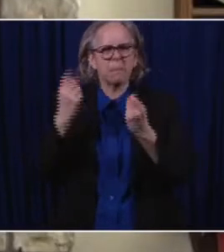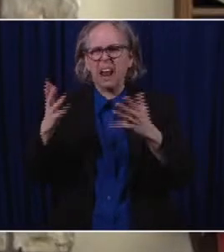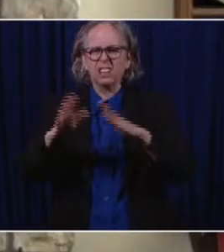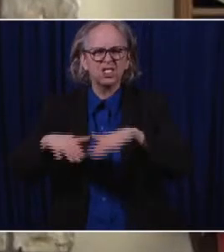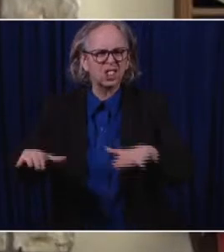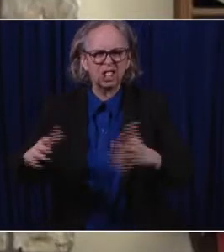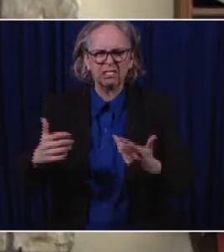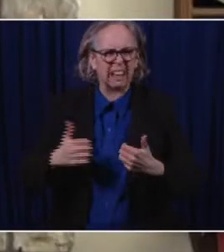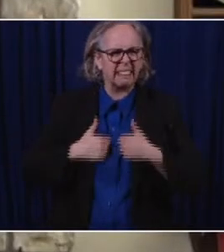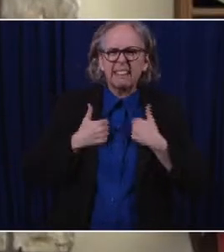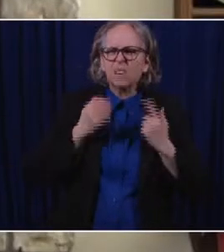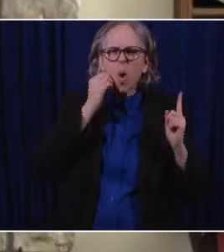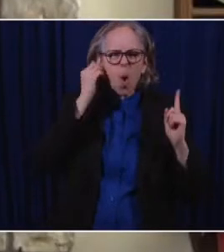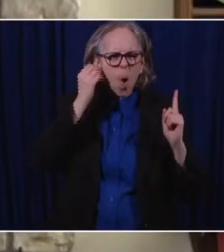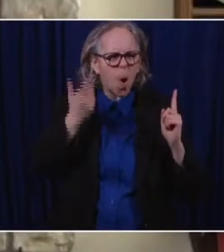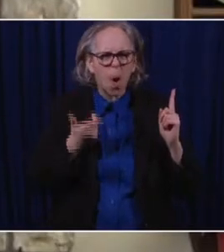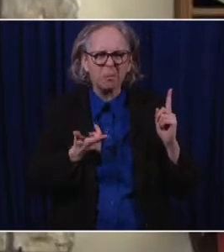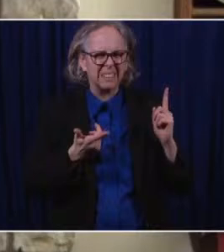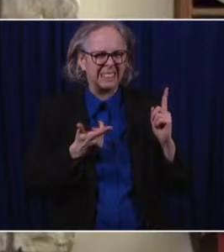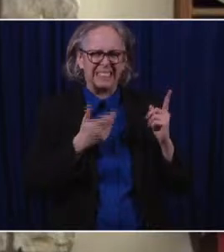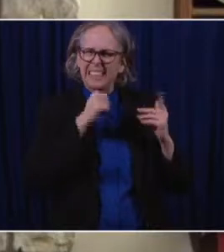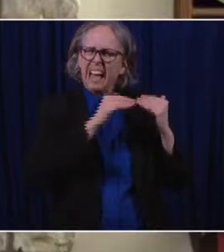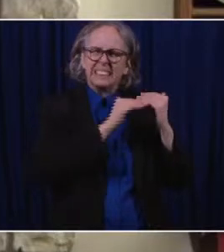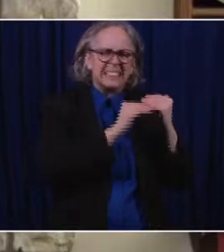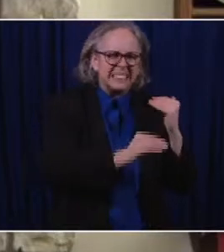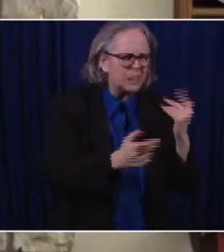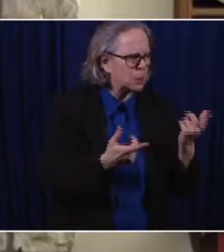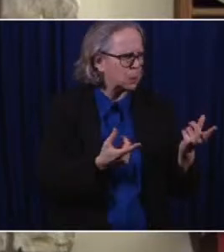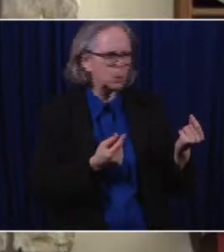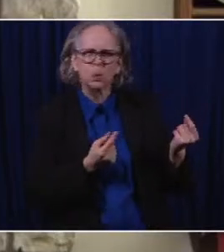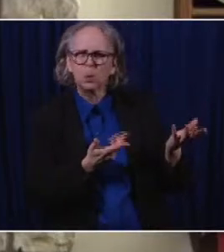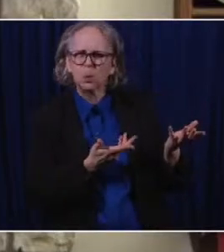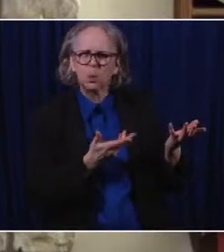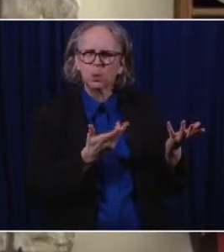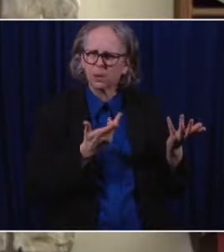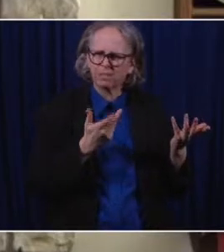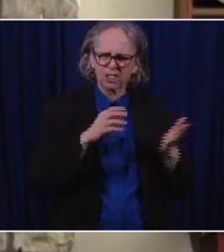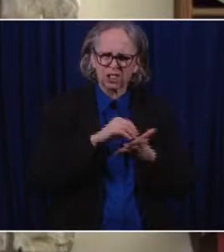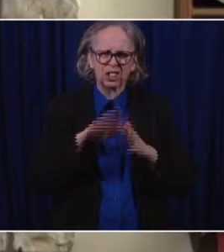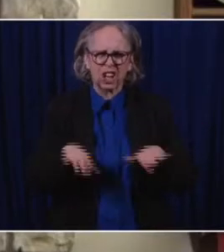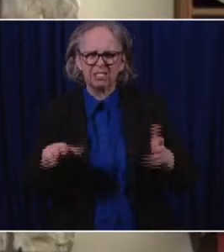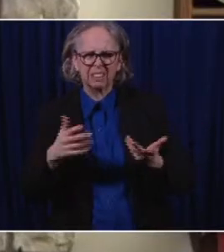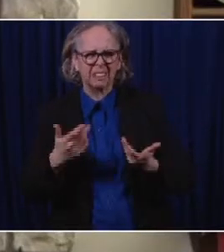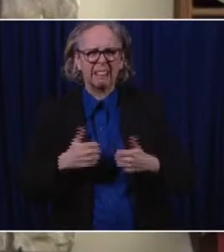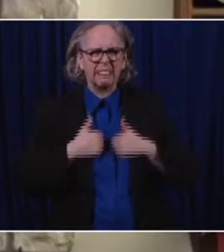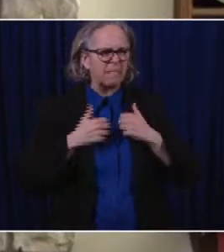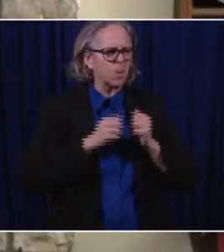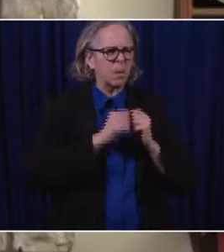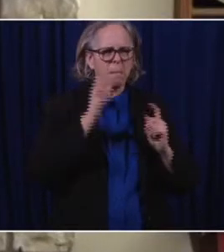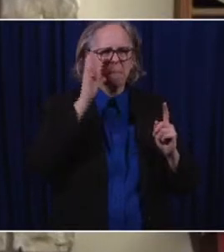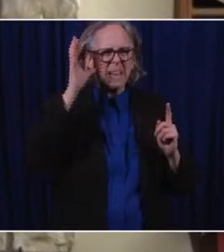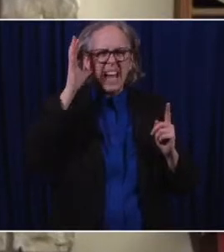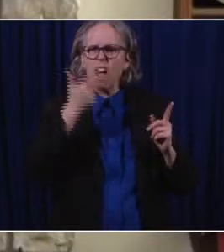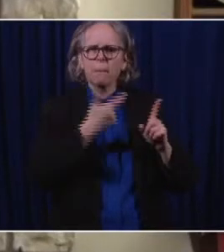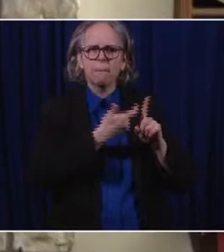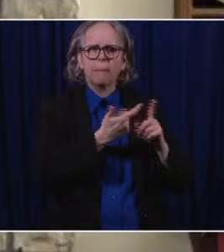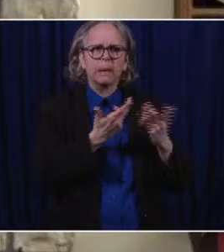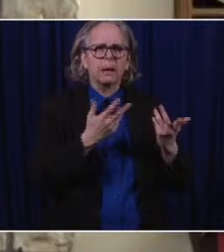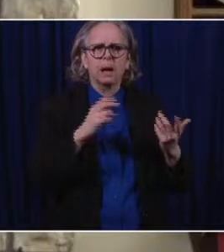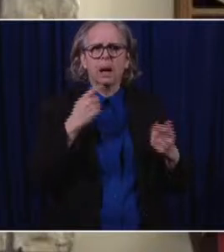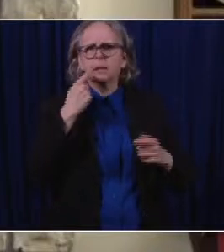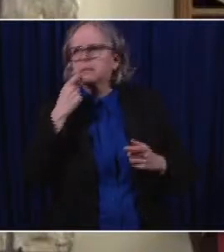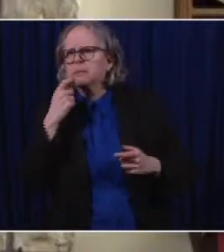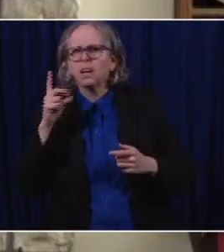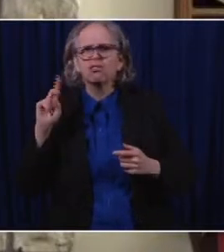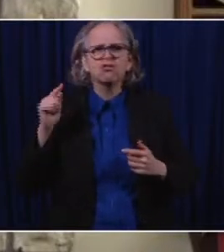classroom and ultimately in life. Whether that is living with a parent or parents who are addicted to drugs, or